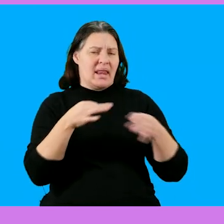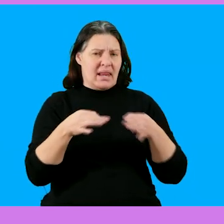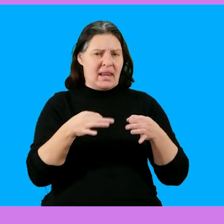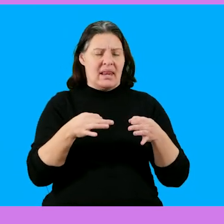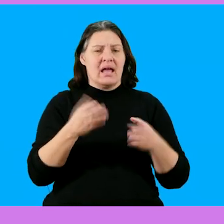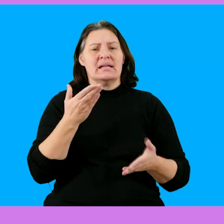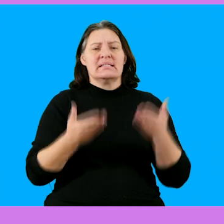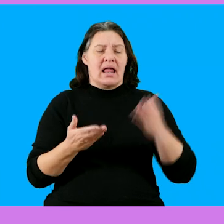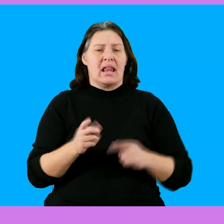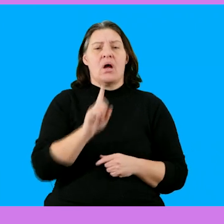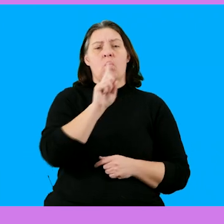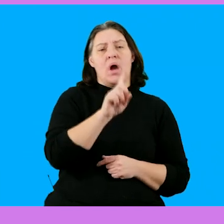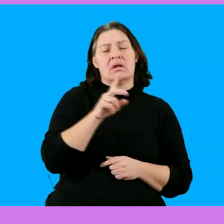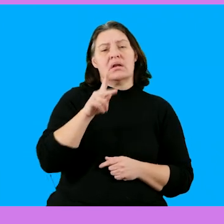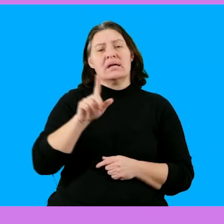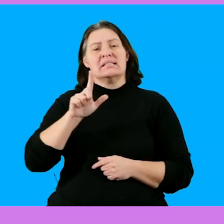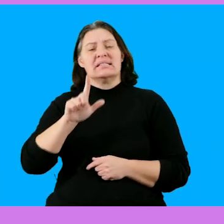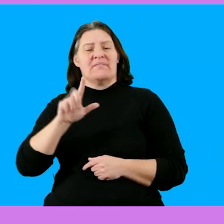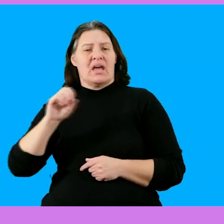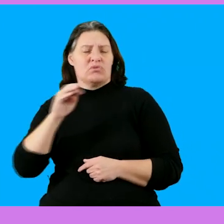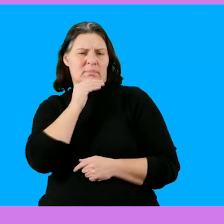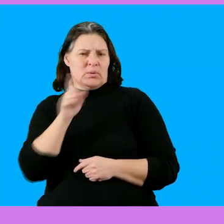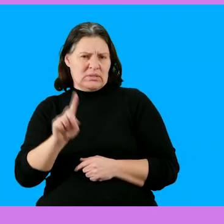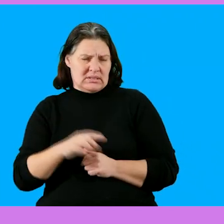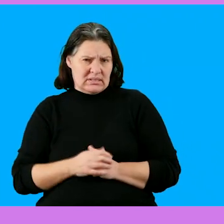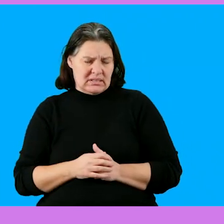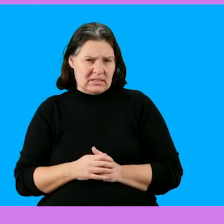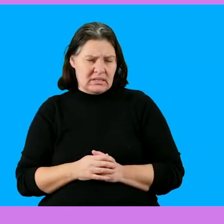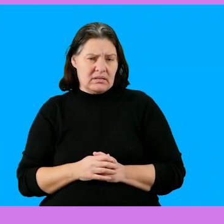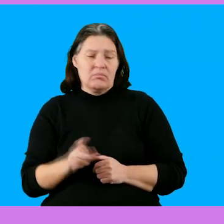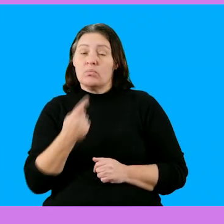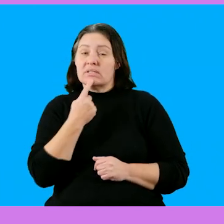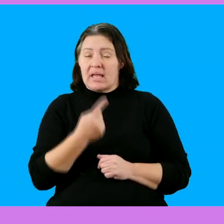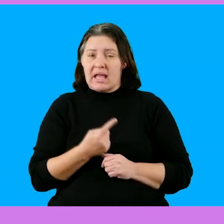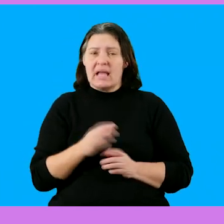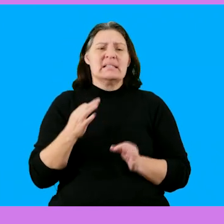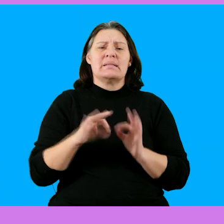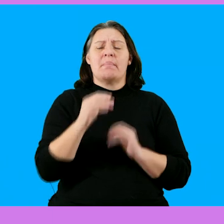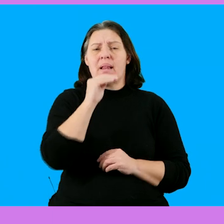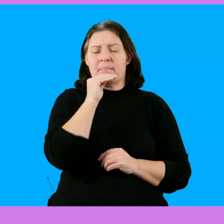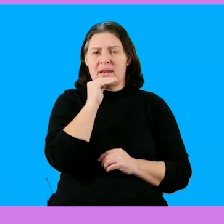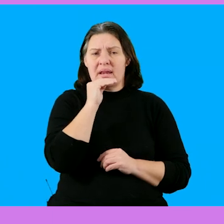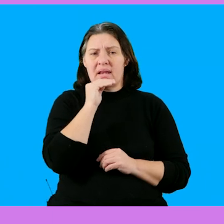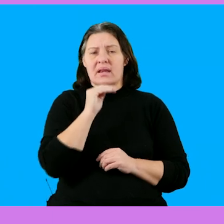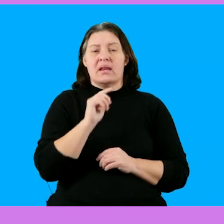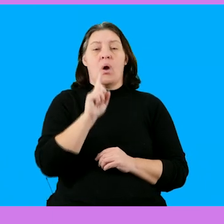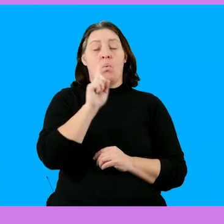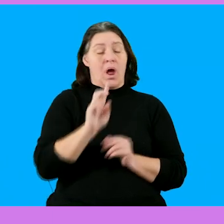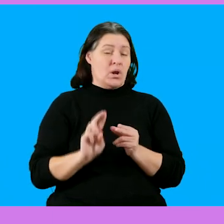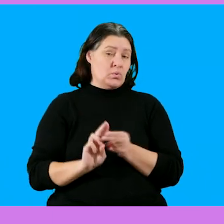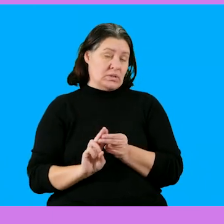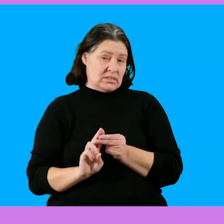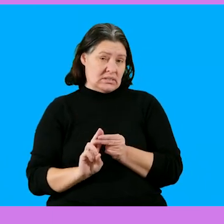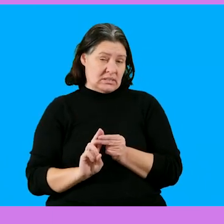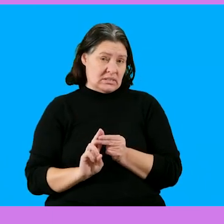explain what the scale 1:700 means. Okay, so here we'll say it simply means that 1